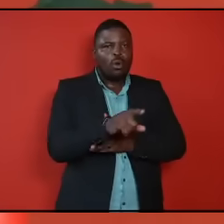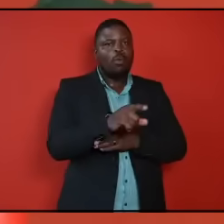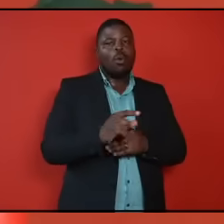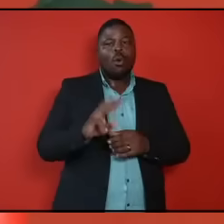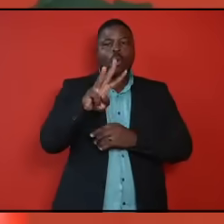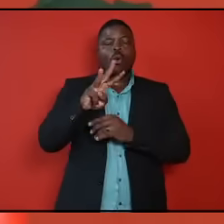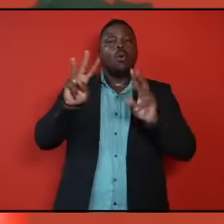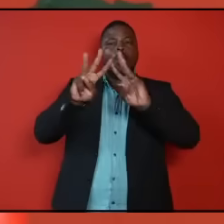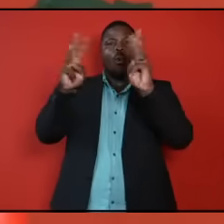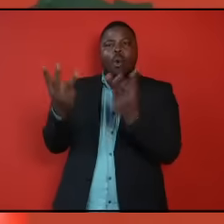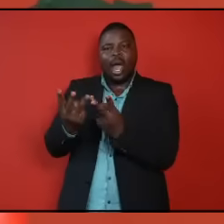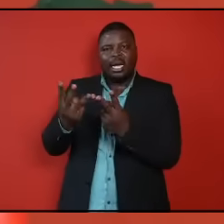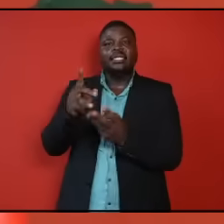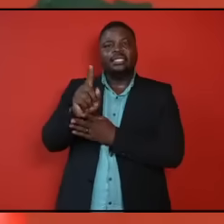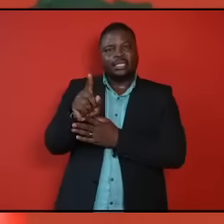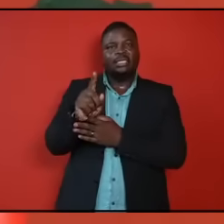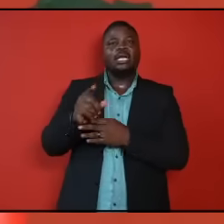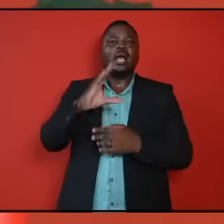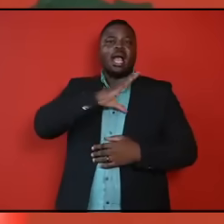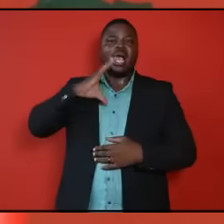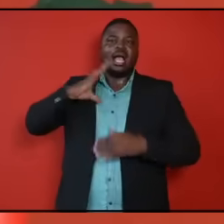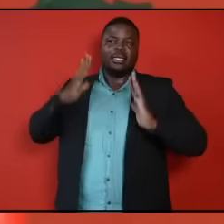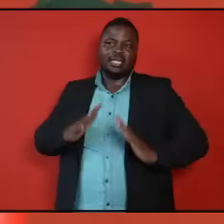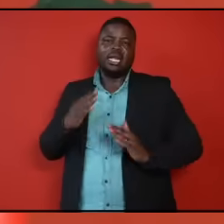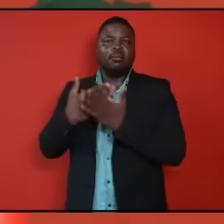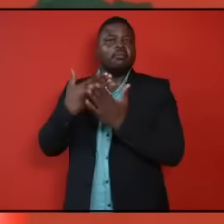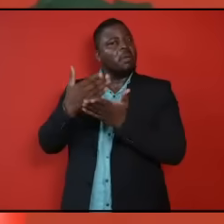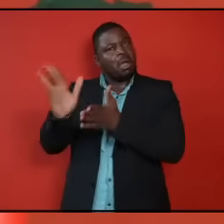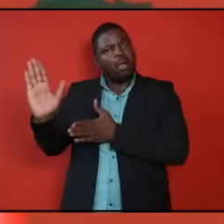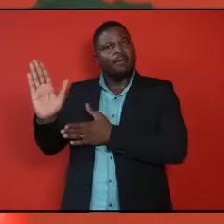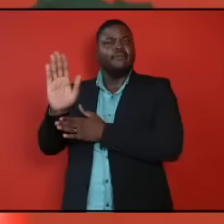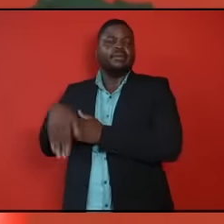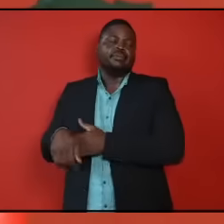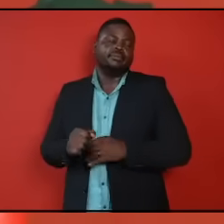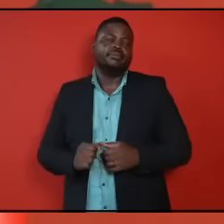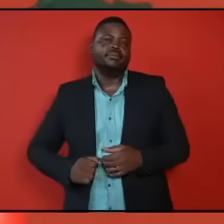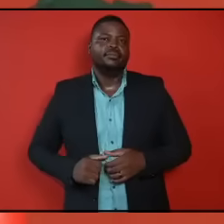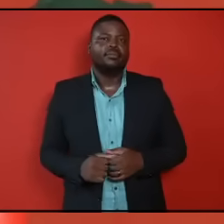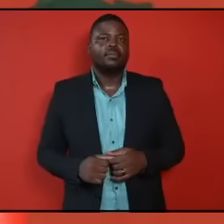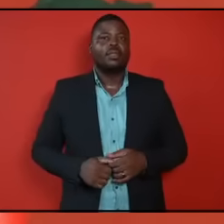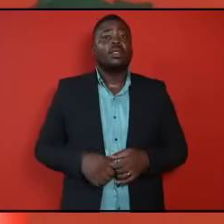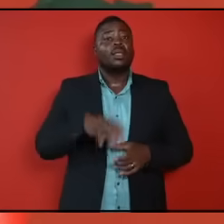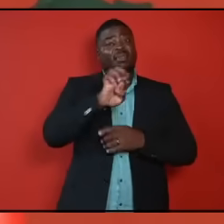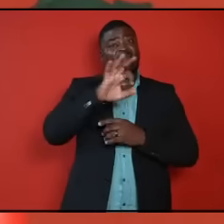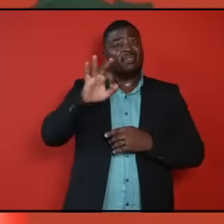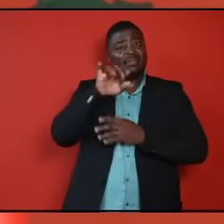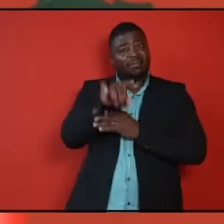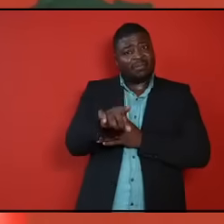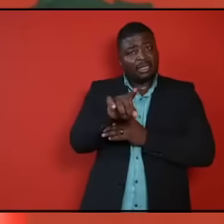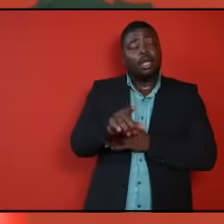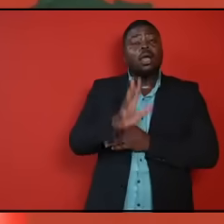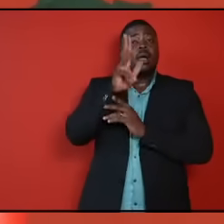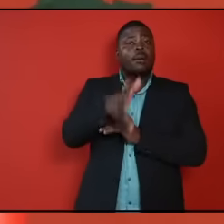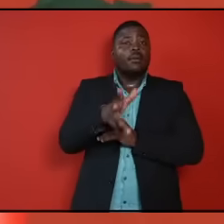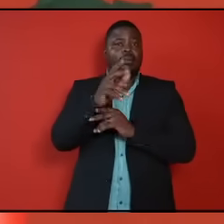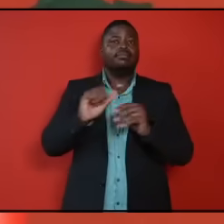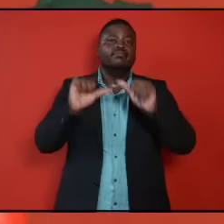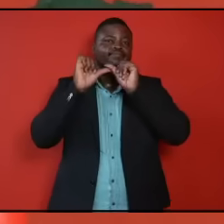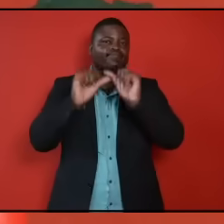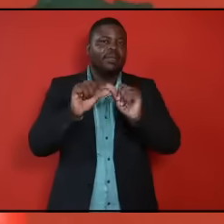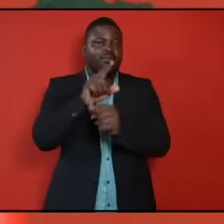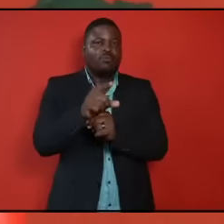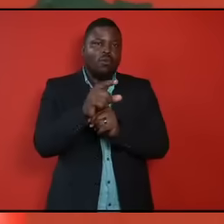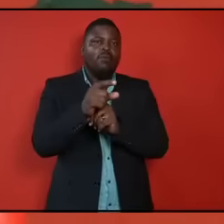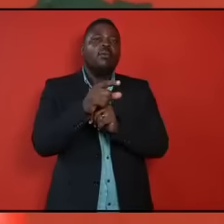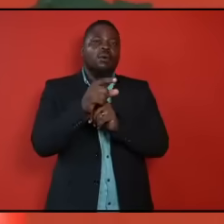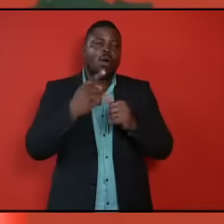works. Furthermore, the EFF reaffirmed its long-standing position for automatic voter registration,